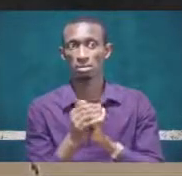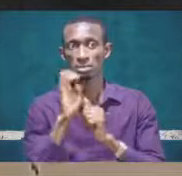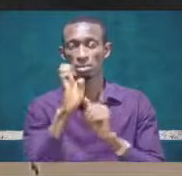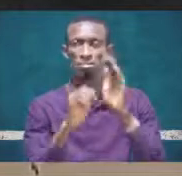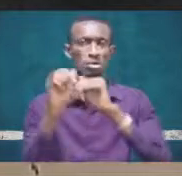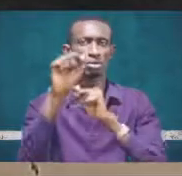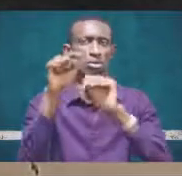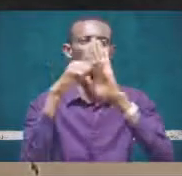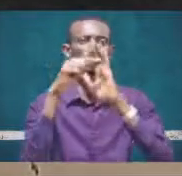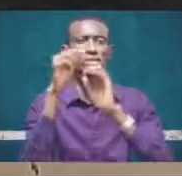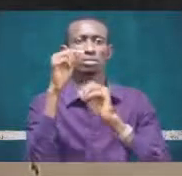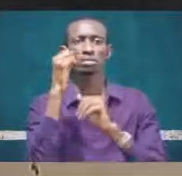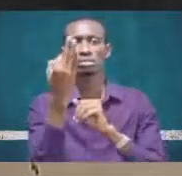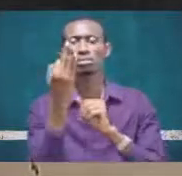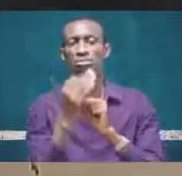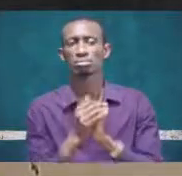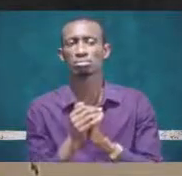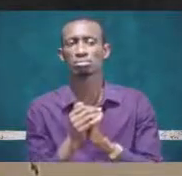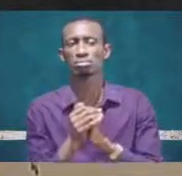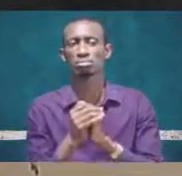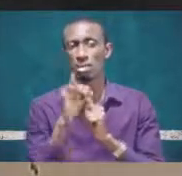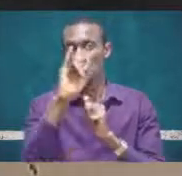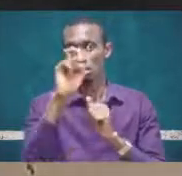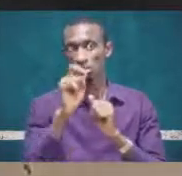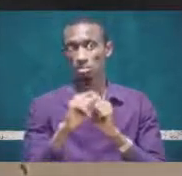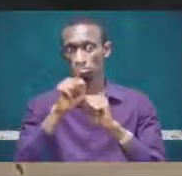x, then plus 3